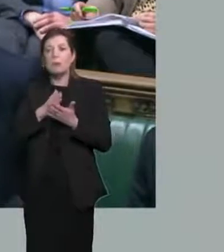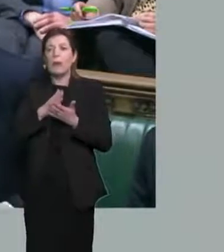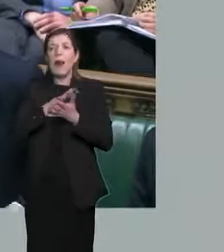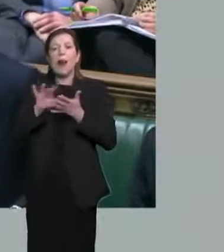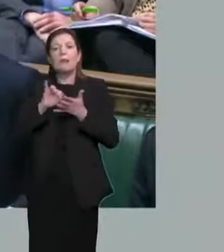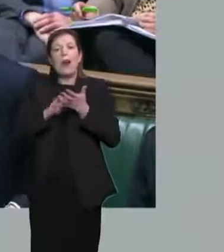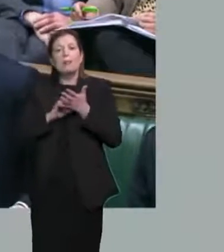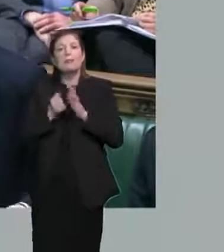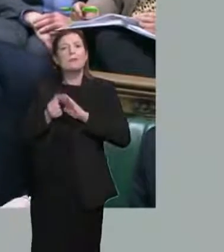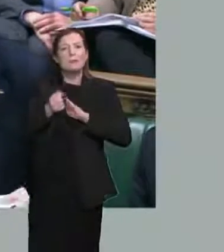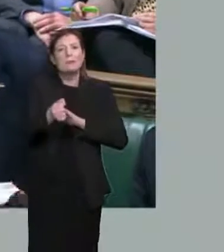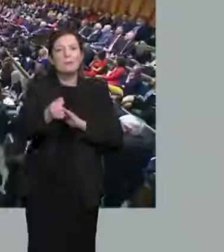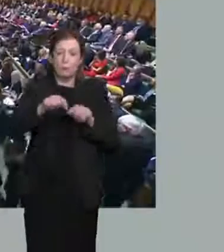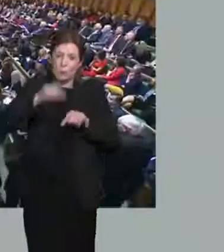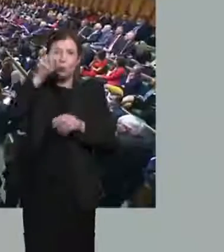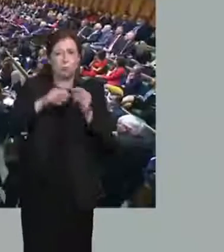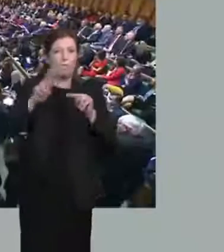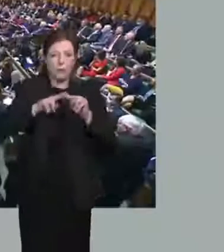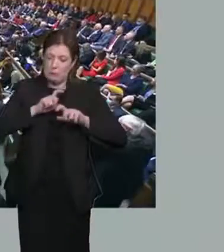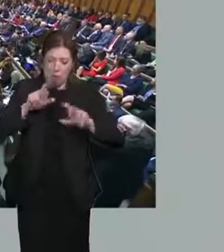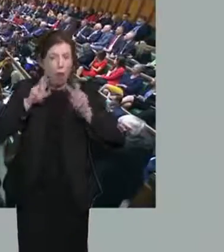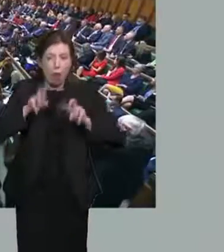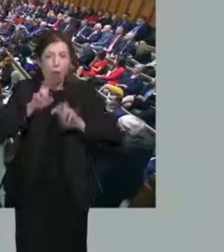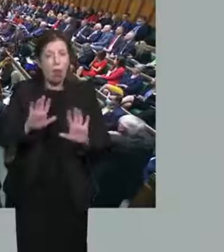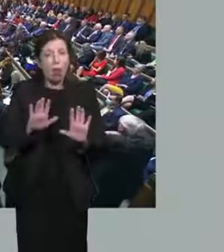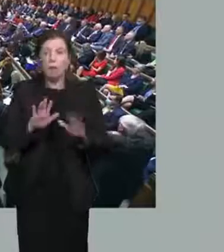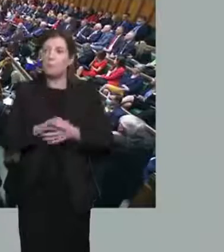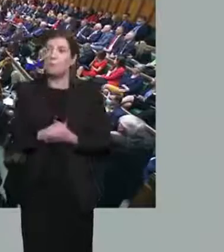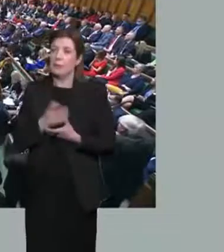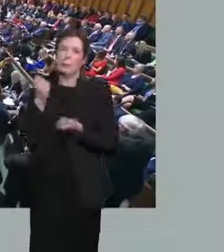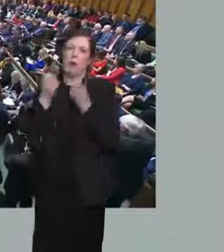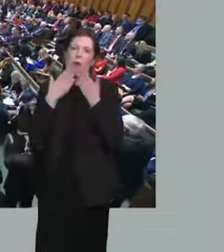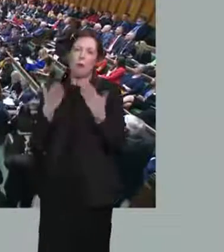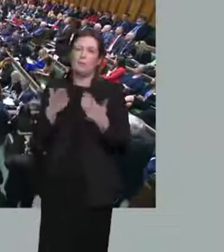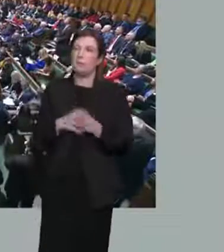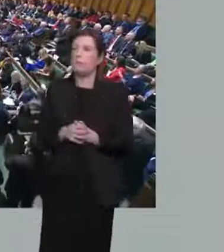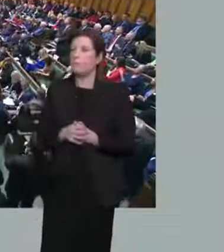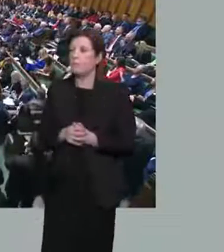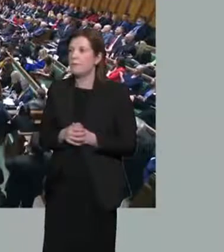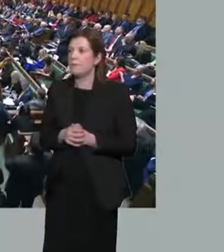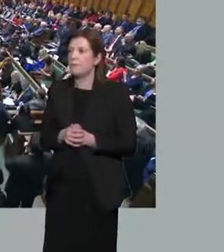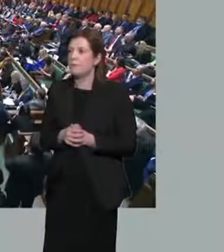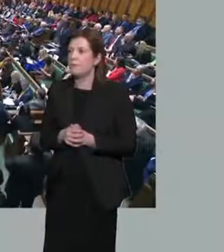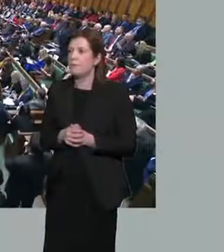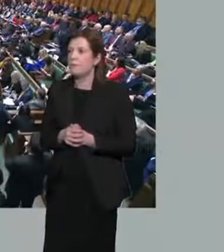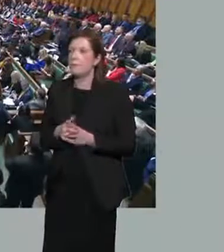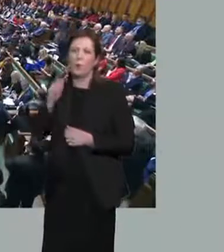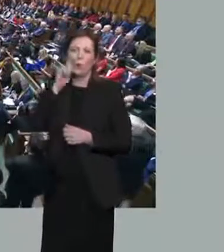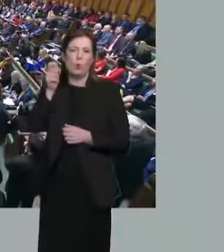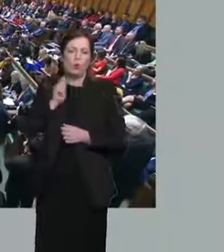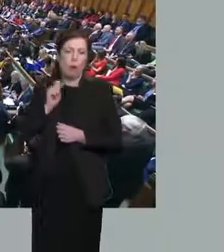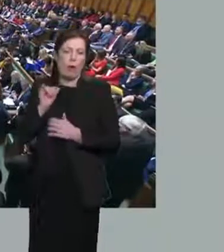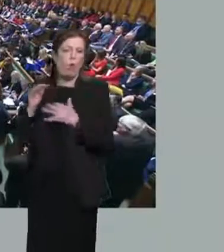rail goes direct to Bradford. Alan Kern. Thank you, Mr. Speaker. The horrifying effects of events in Ukraine